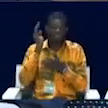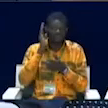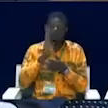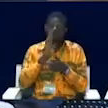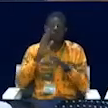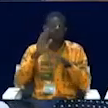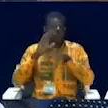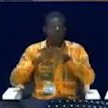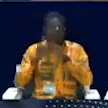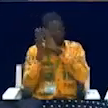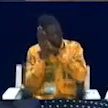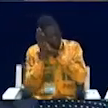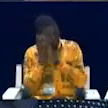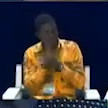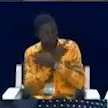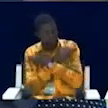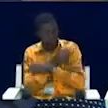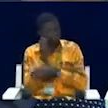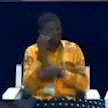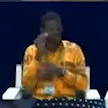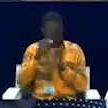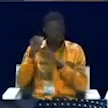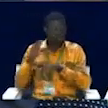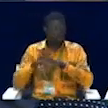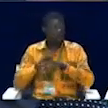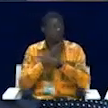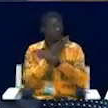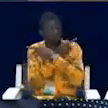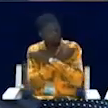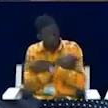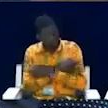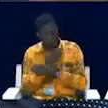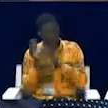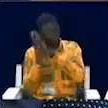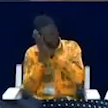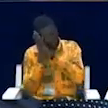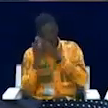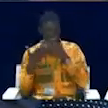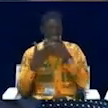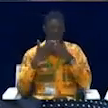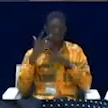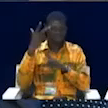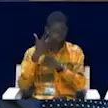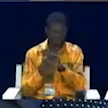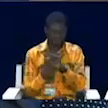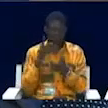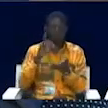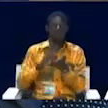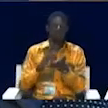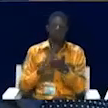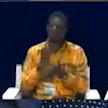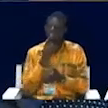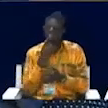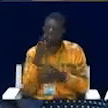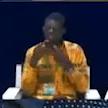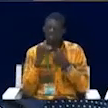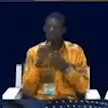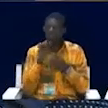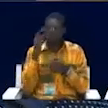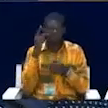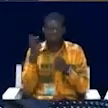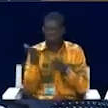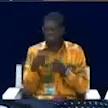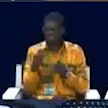rest. So she was placed on bed rest. After 3 months, the doctor said he didn't see